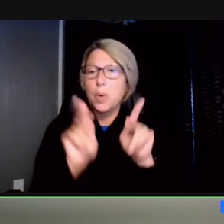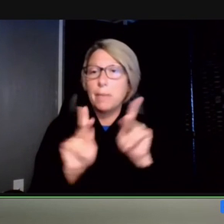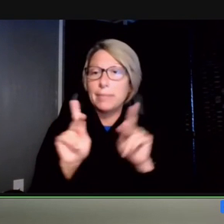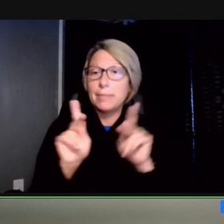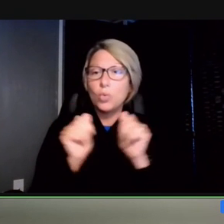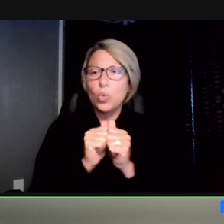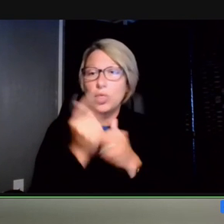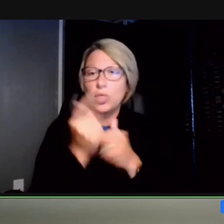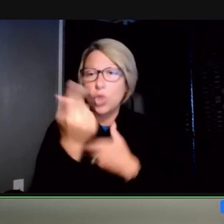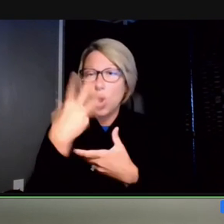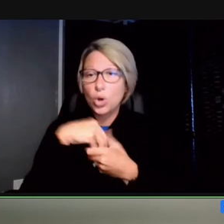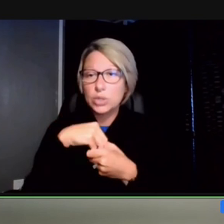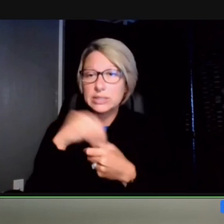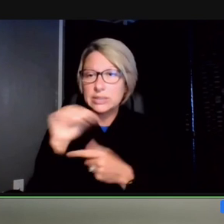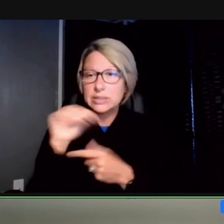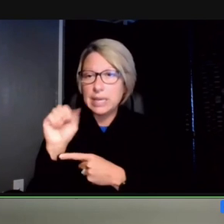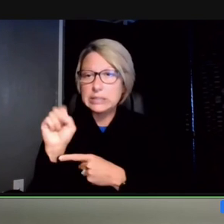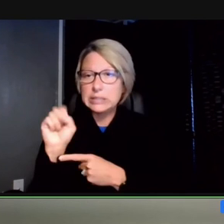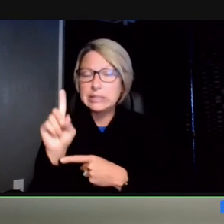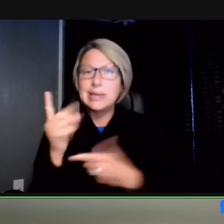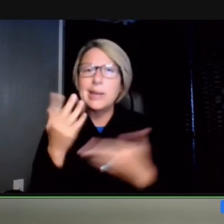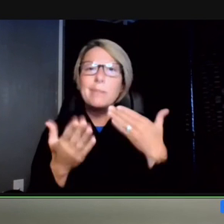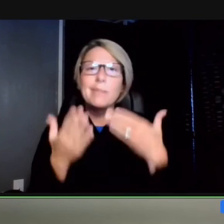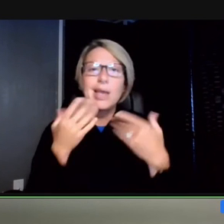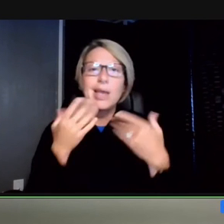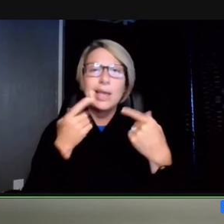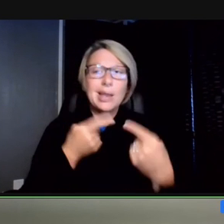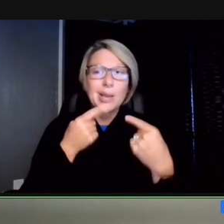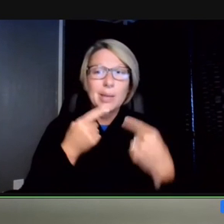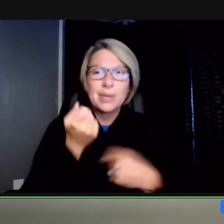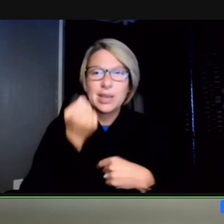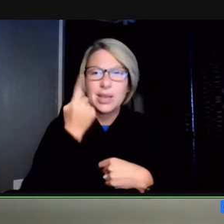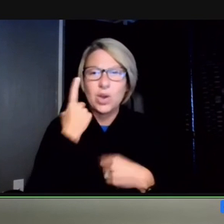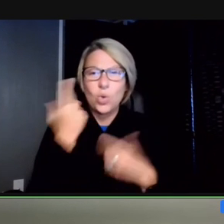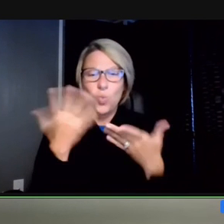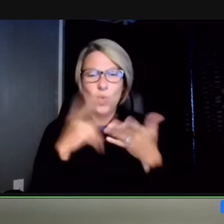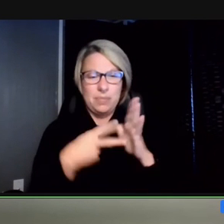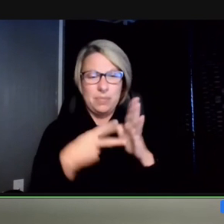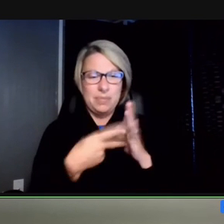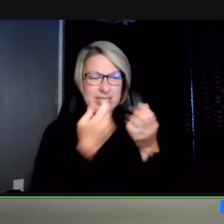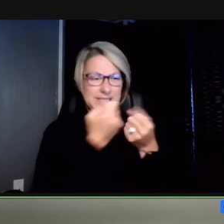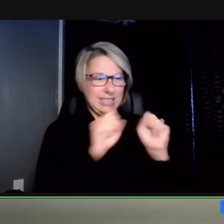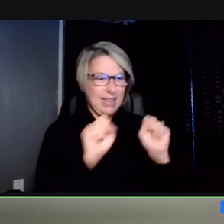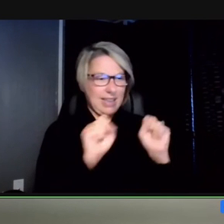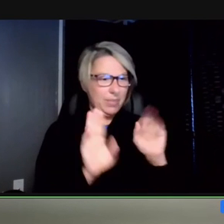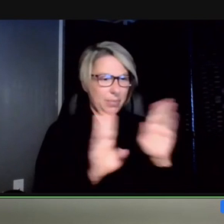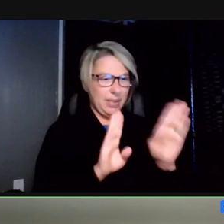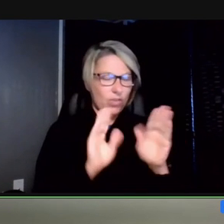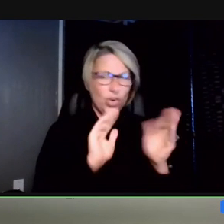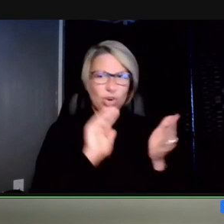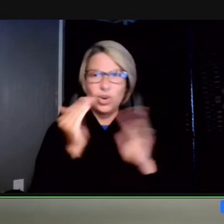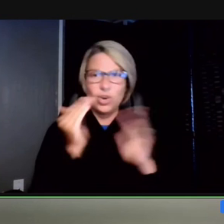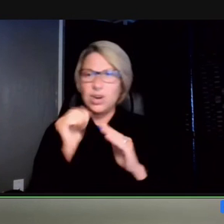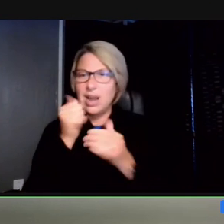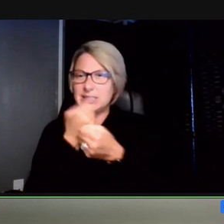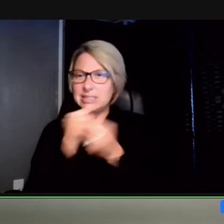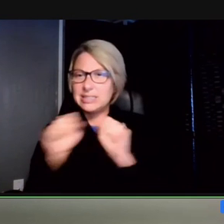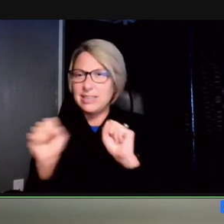spectrum disorder may have difficulty understanding safe and unsafe behaviors. They might have